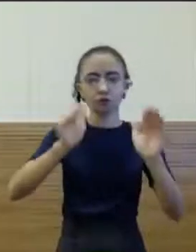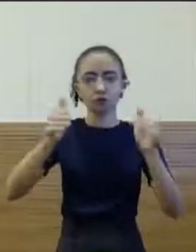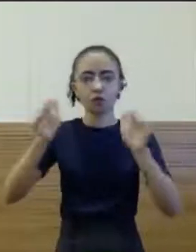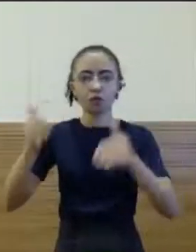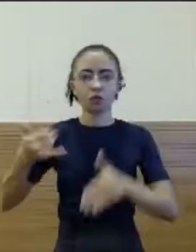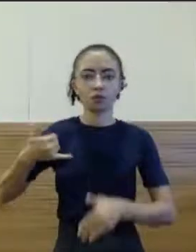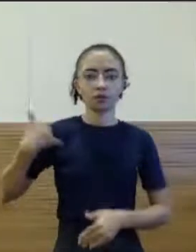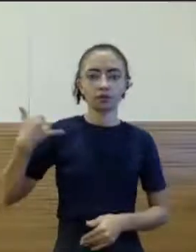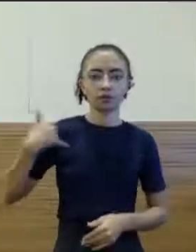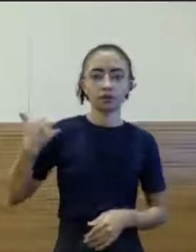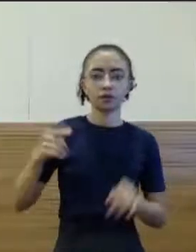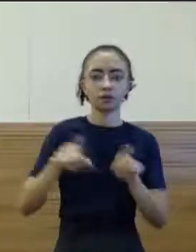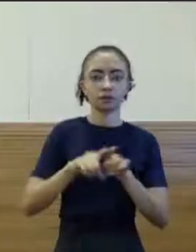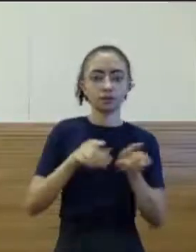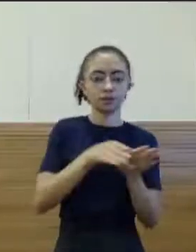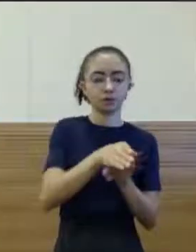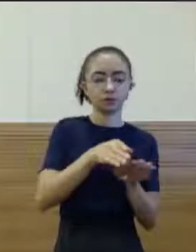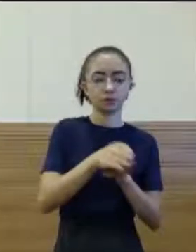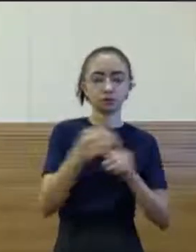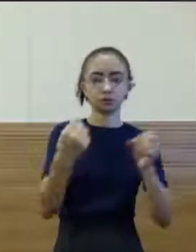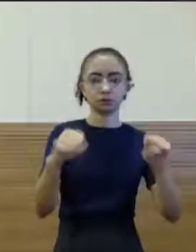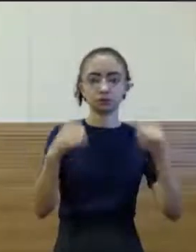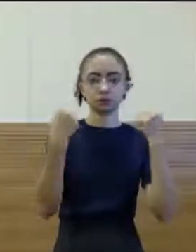the physical activities, and